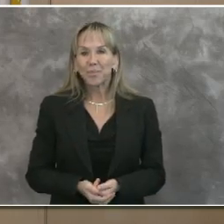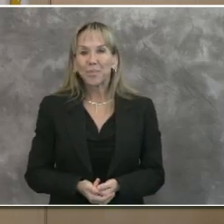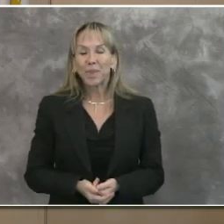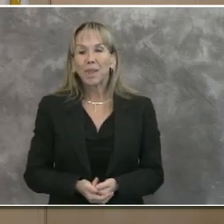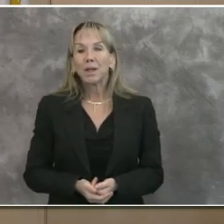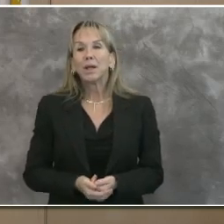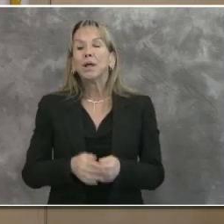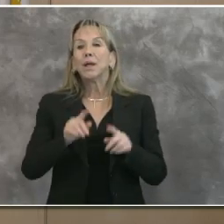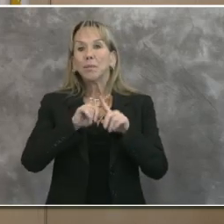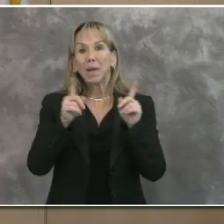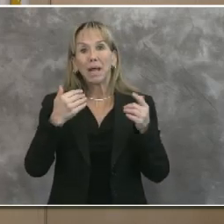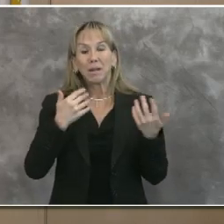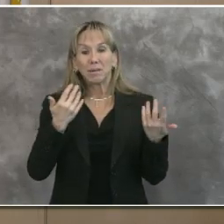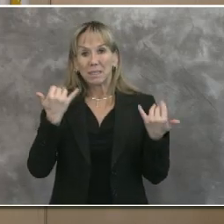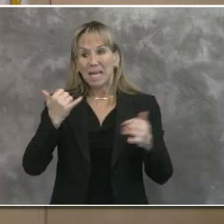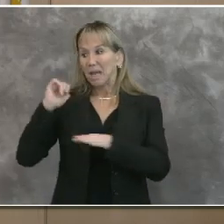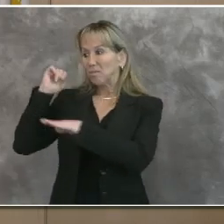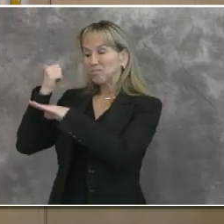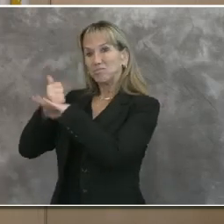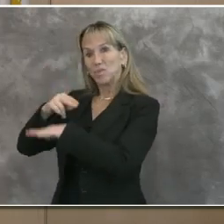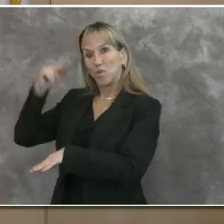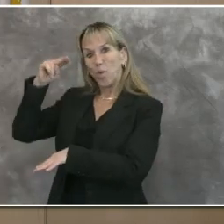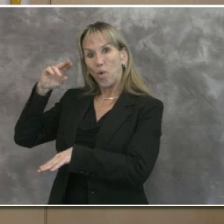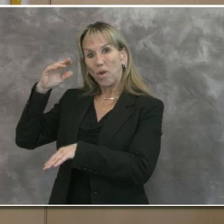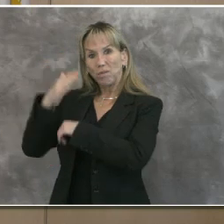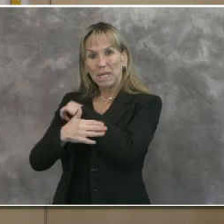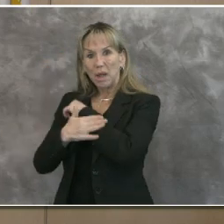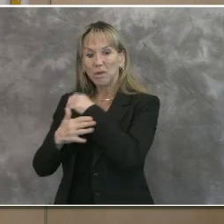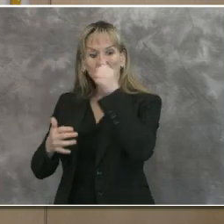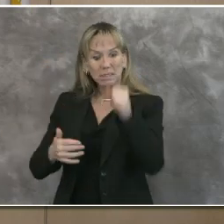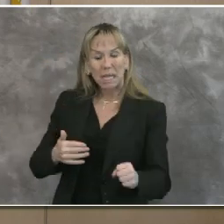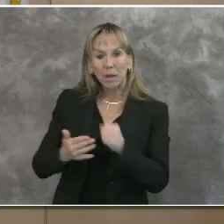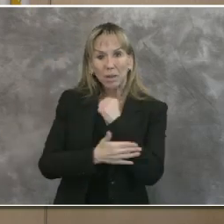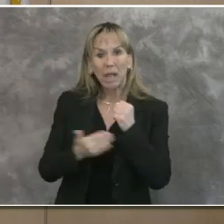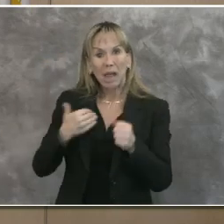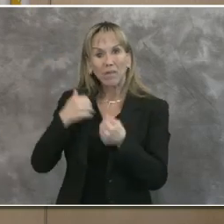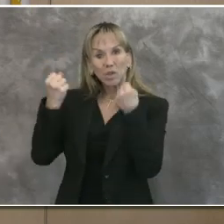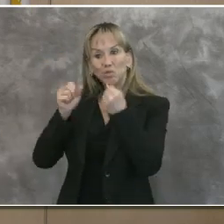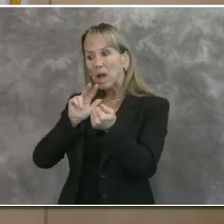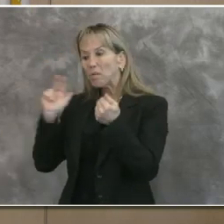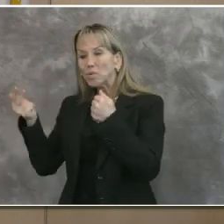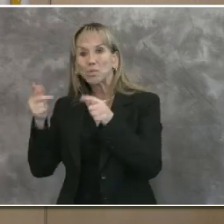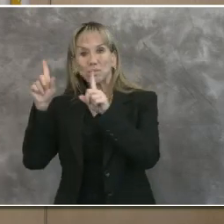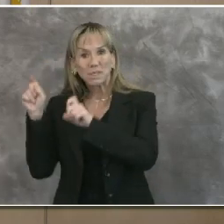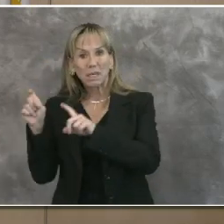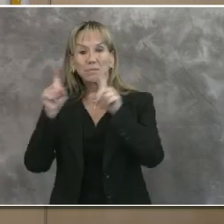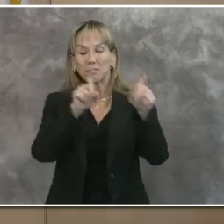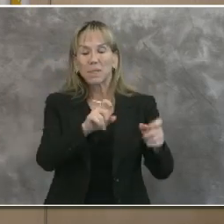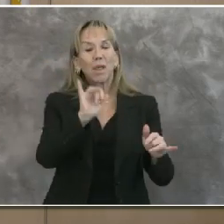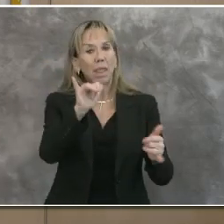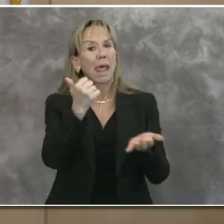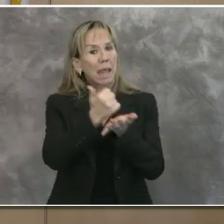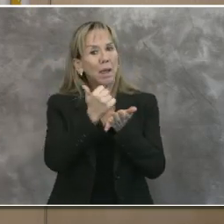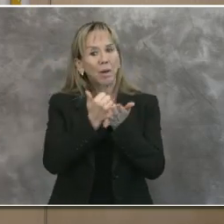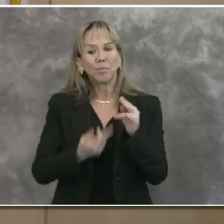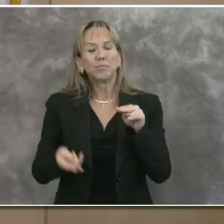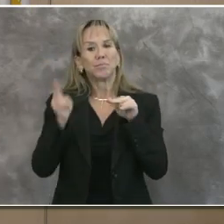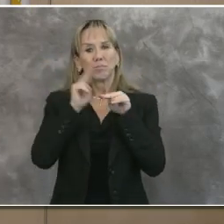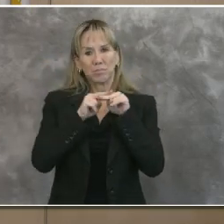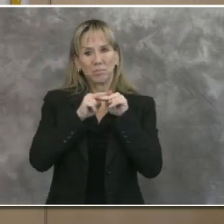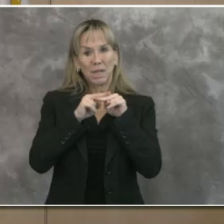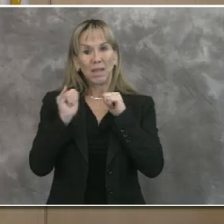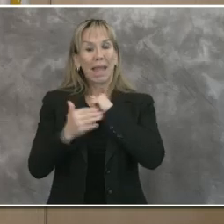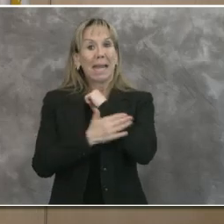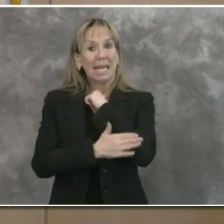having the drive-throughs in North and South counties helps to increase the county's component